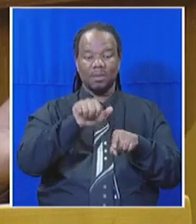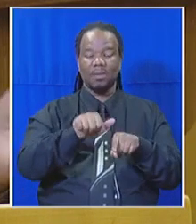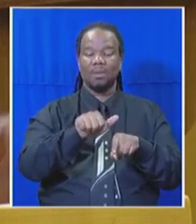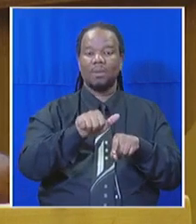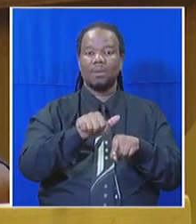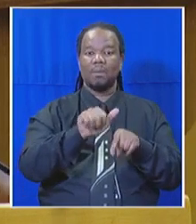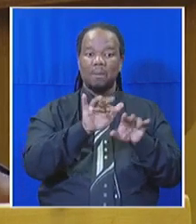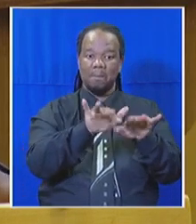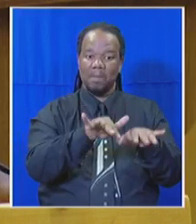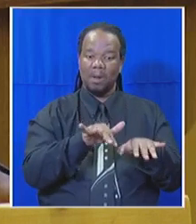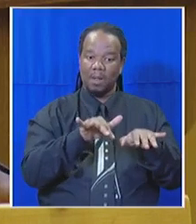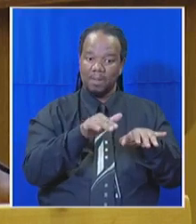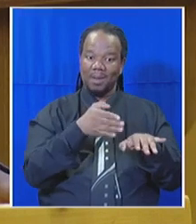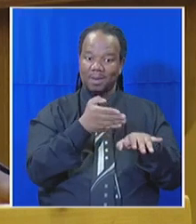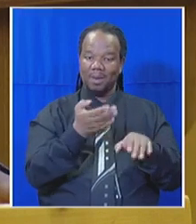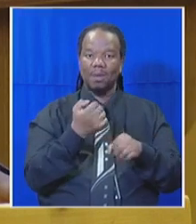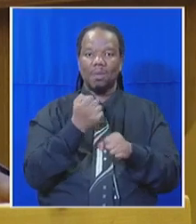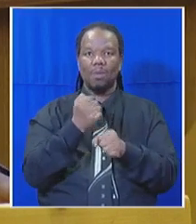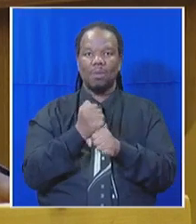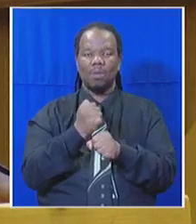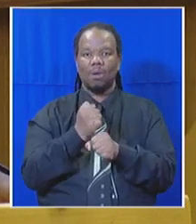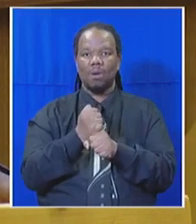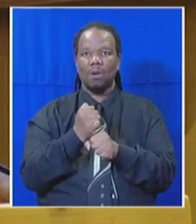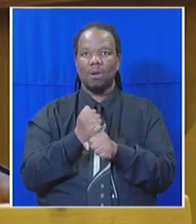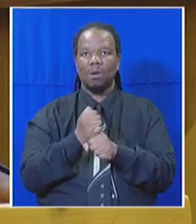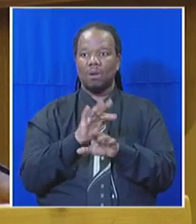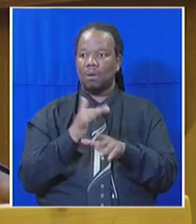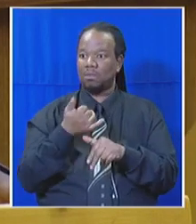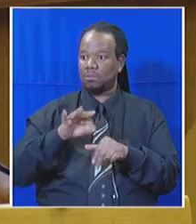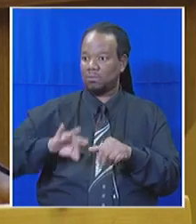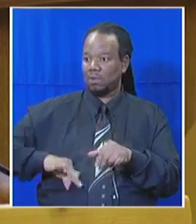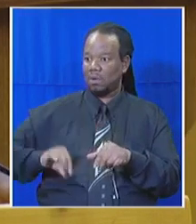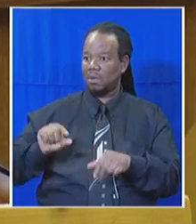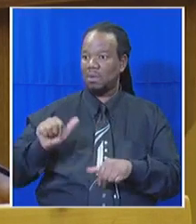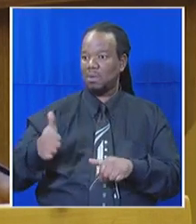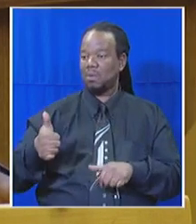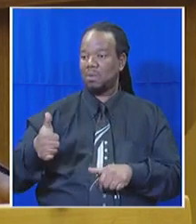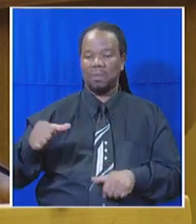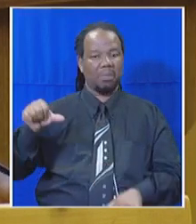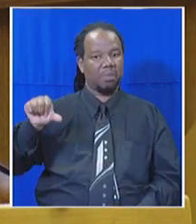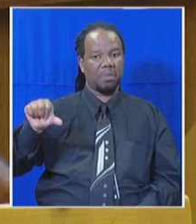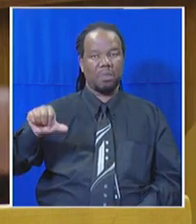people who are working here, they are actually not paid. They are getting